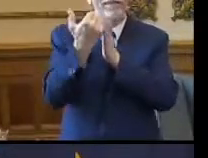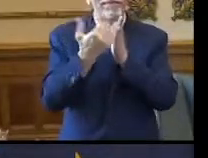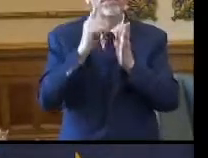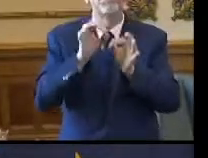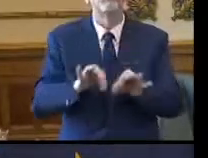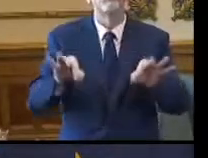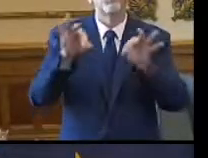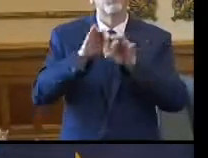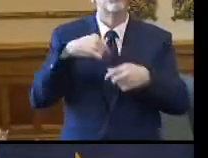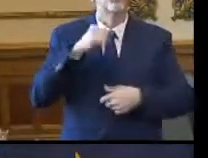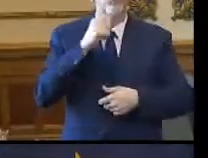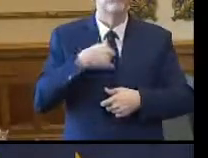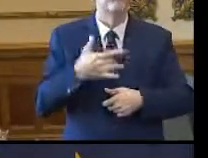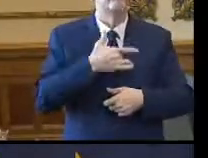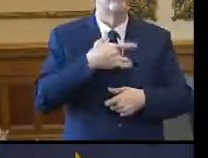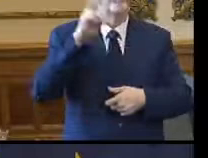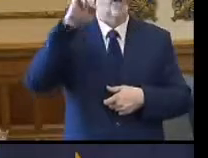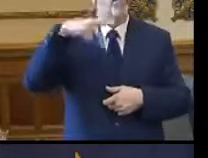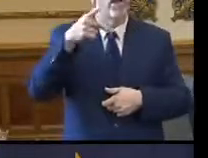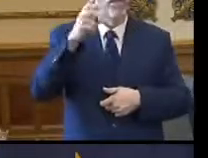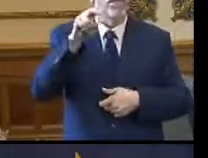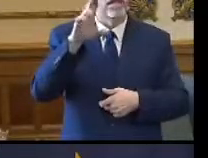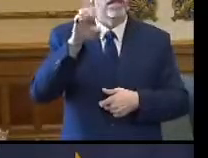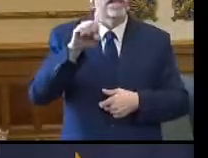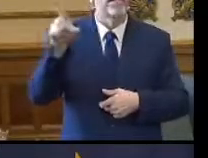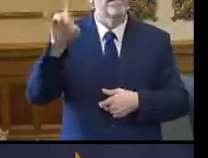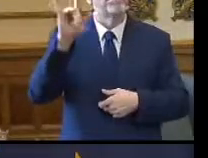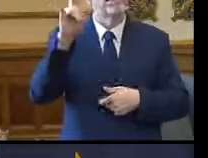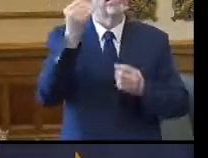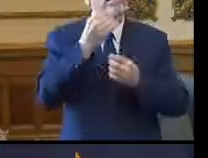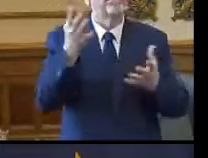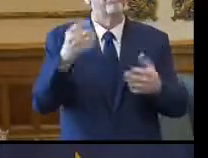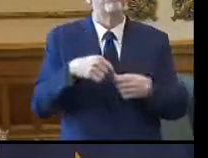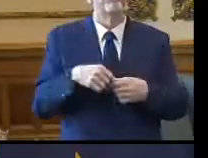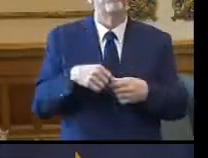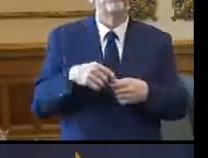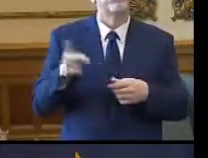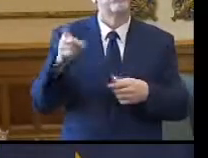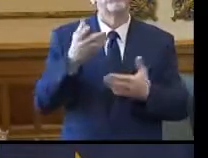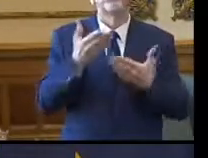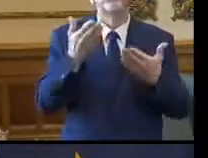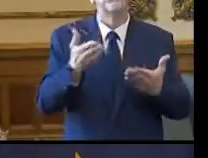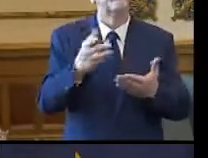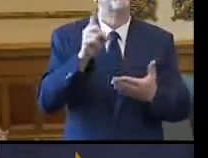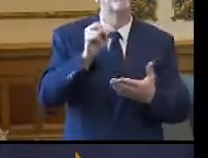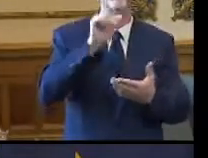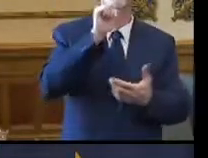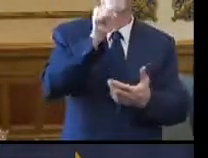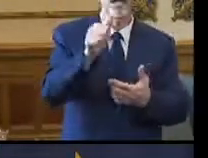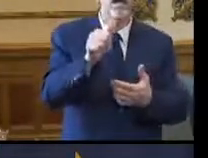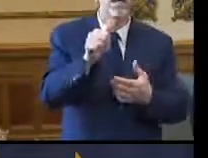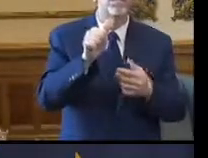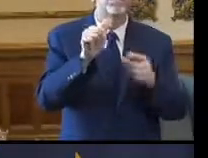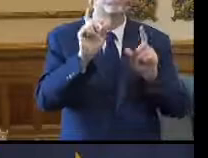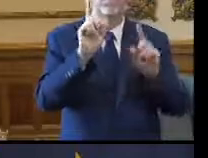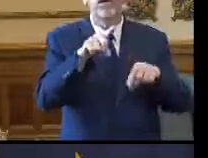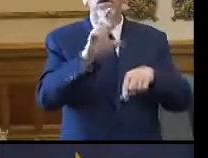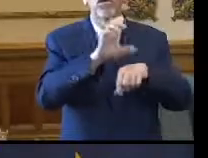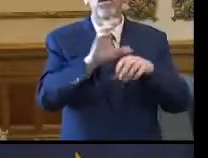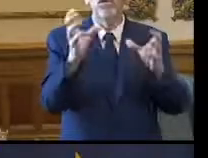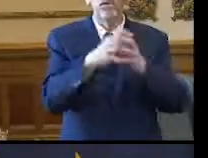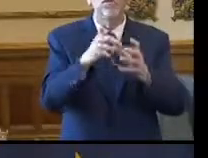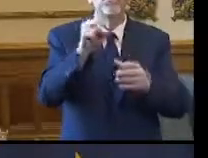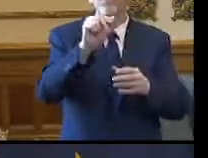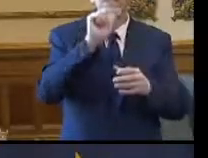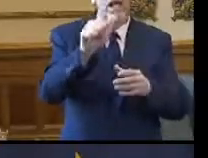was heartened that the Vice President Pence also put out word that they did not recommend, that the guidelines were not to